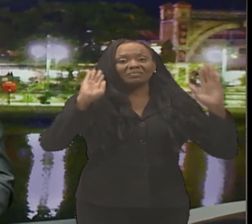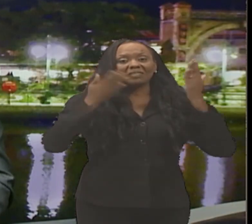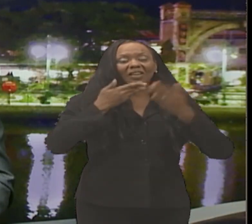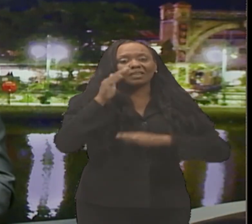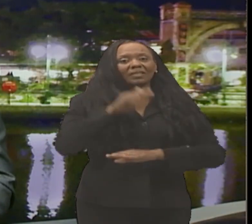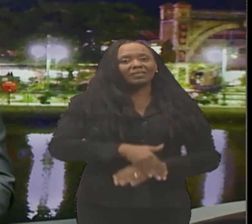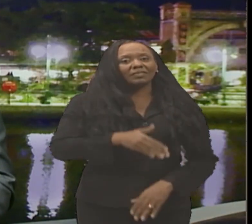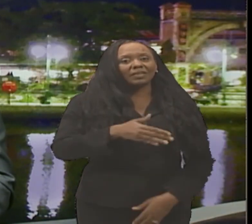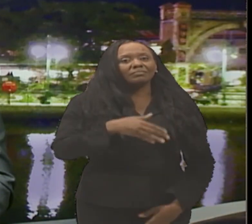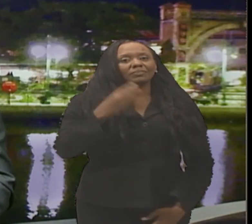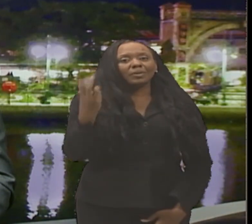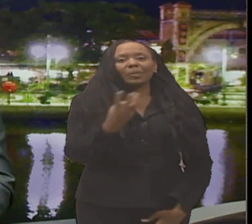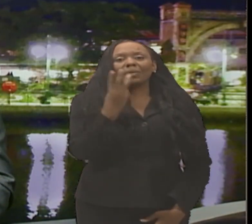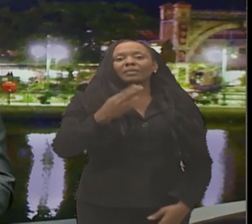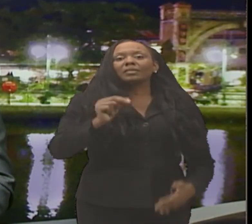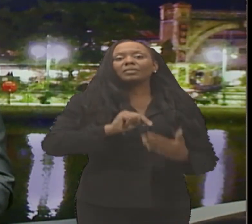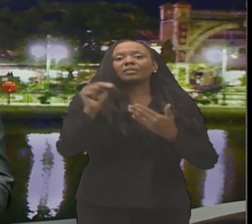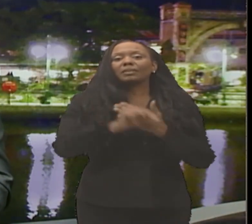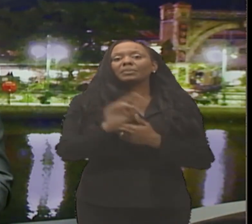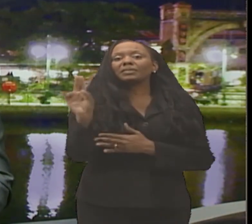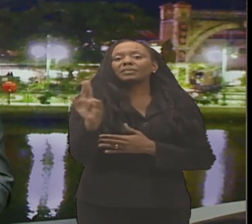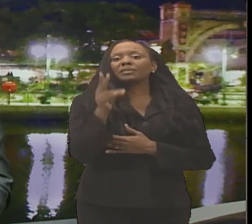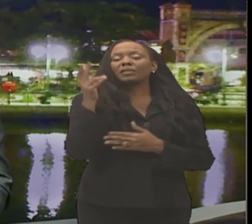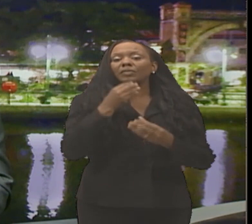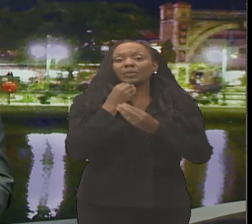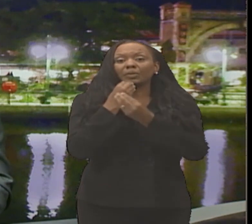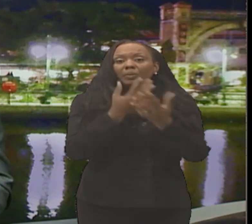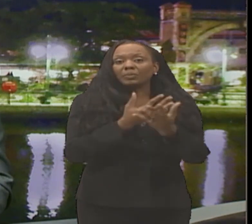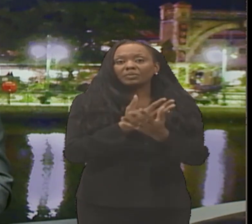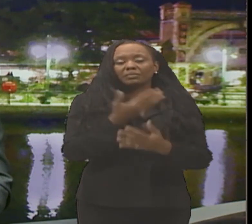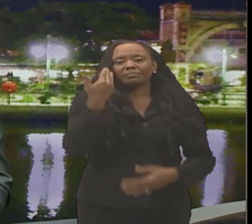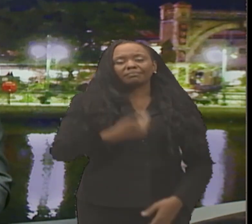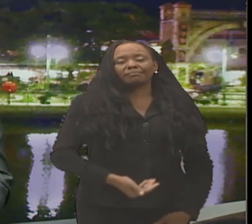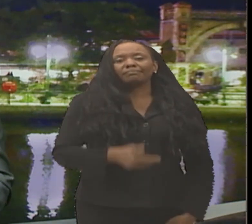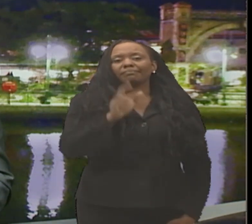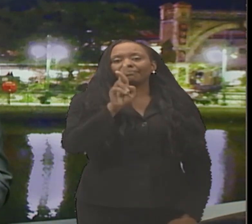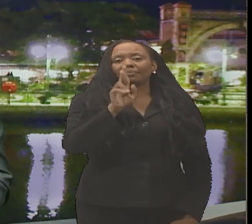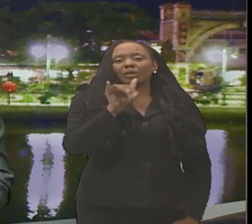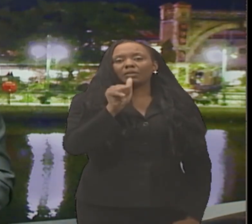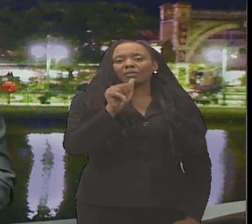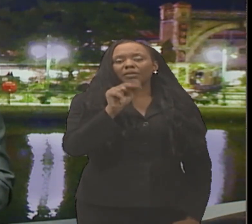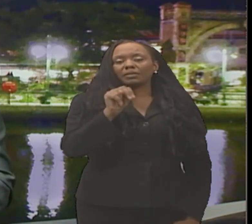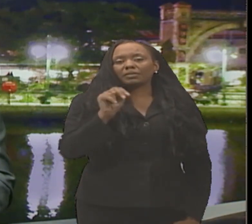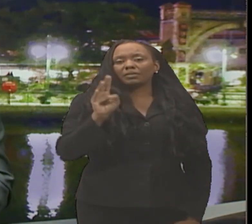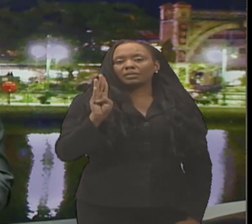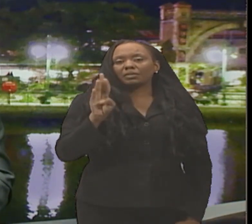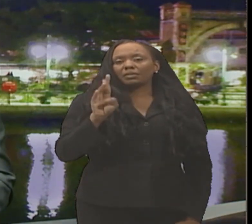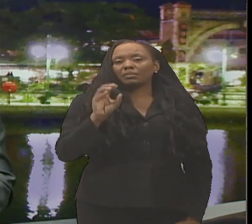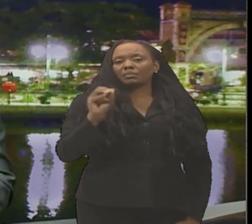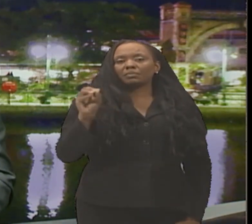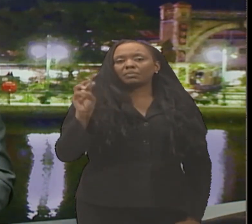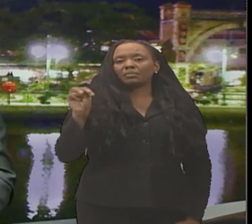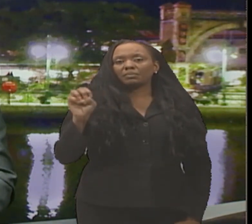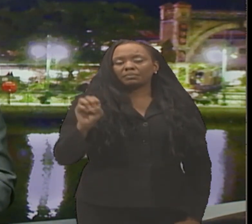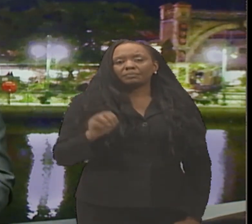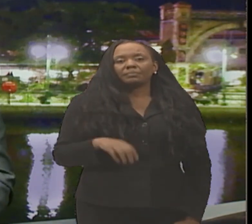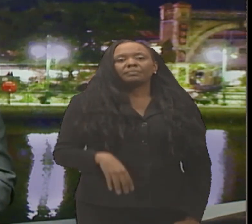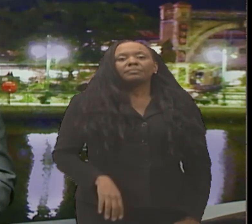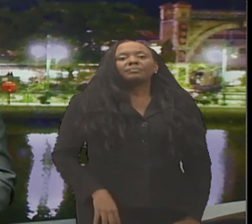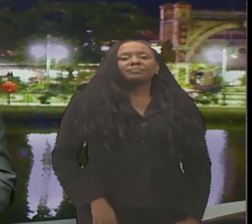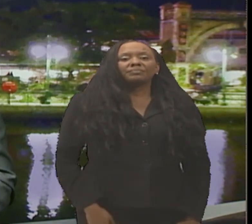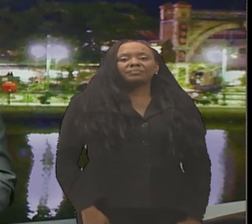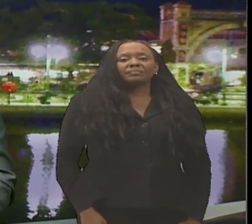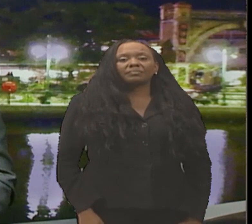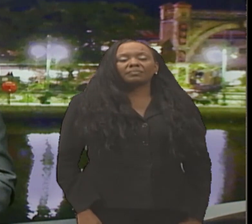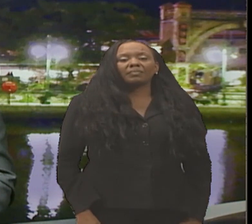A very good evening to you with the Wednesday, November 7th edition of the CBC Evening News. I'm Ryan Broom in our top story. The